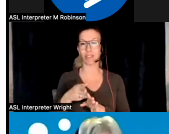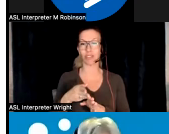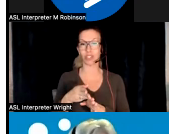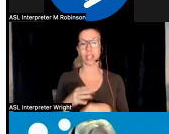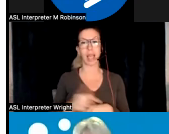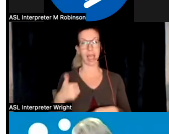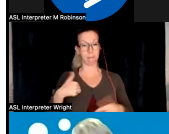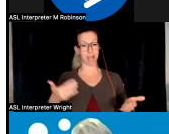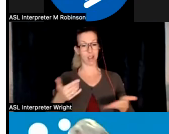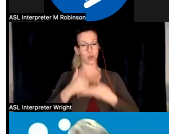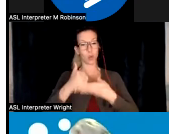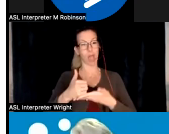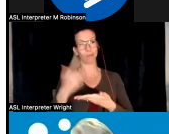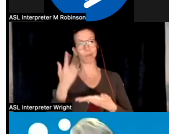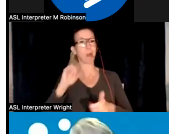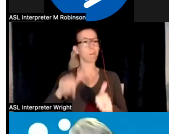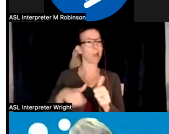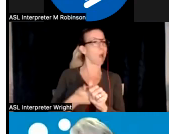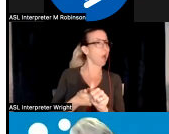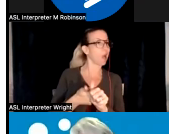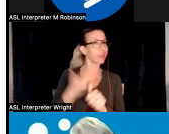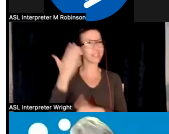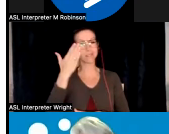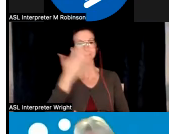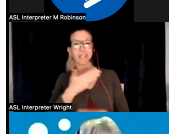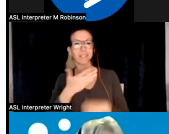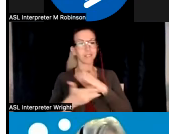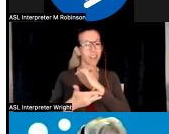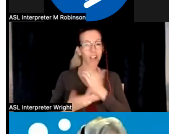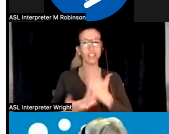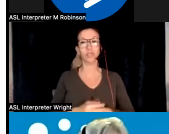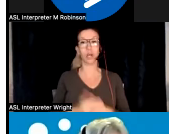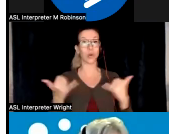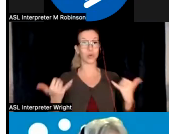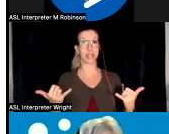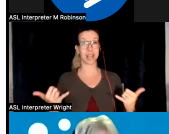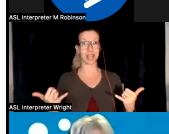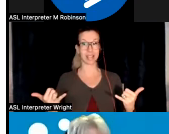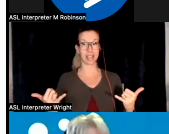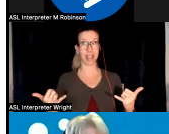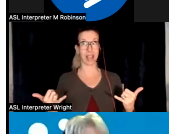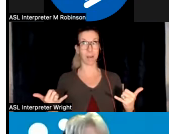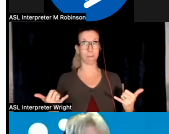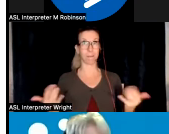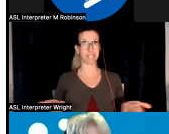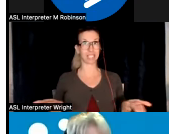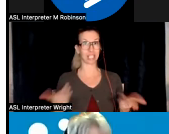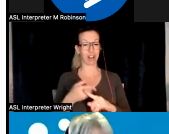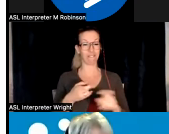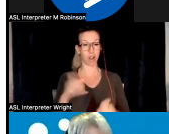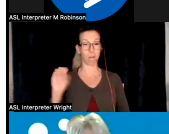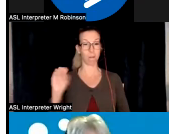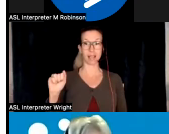behind the scenes technology needs. And today I am coming to you from